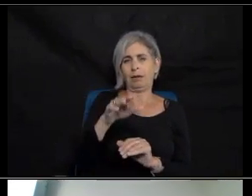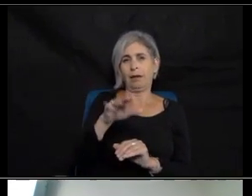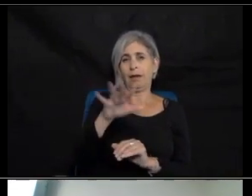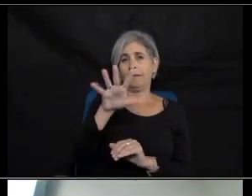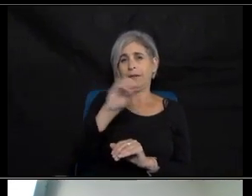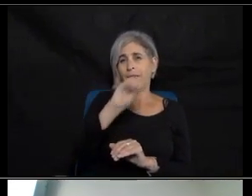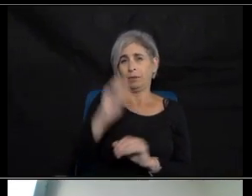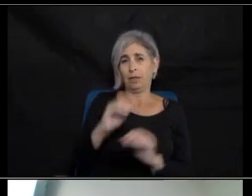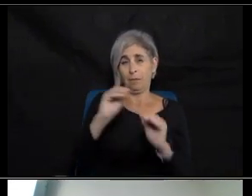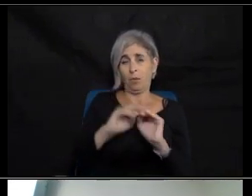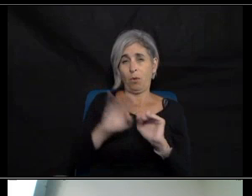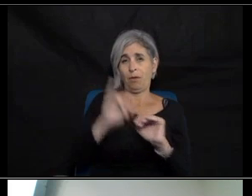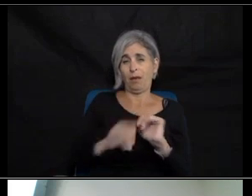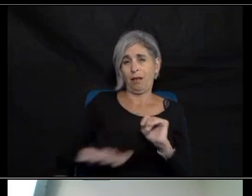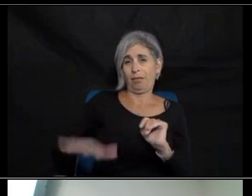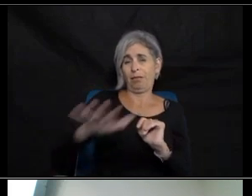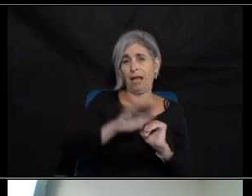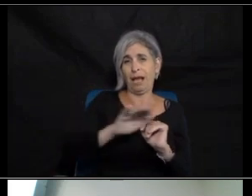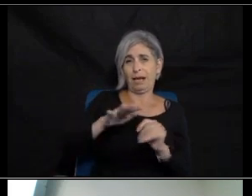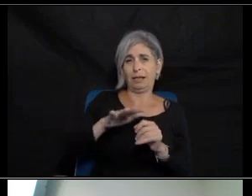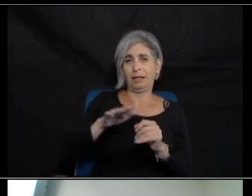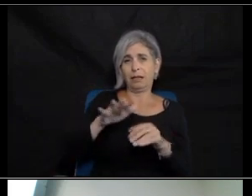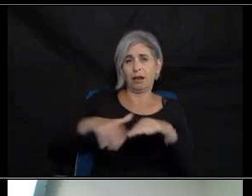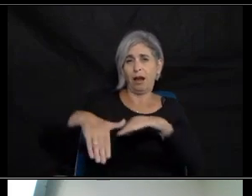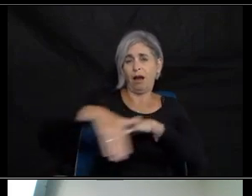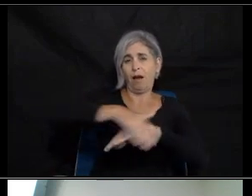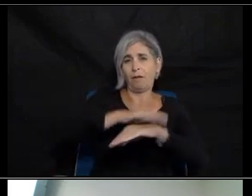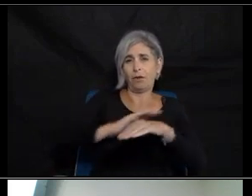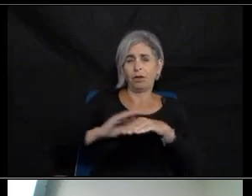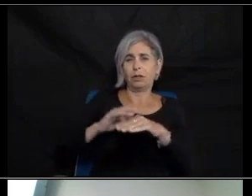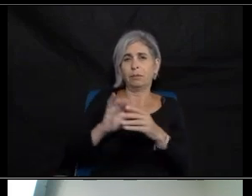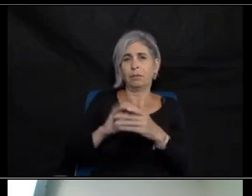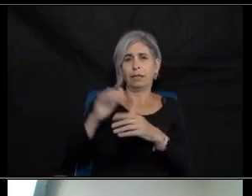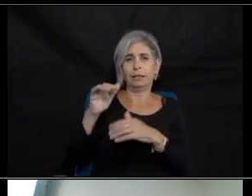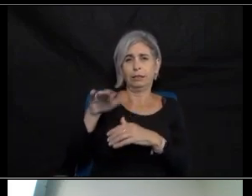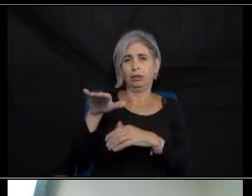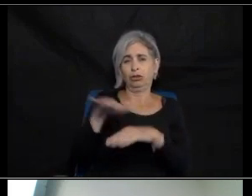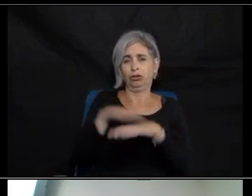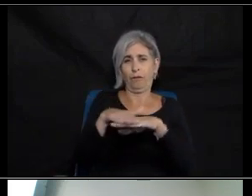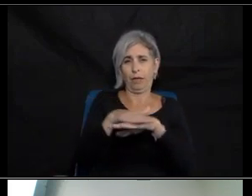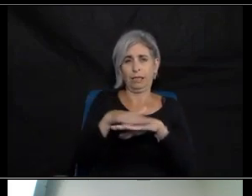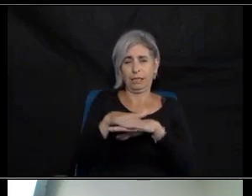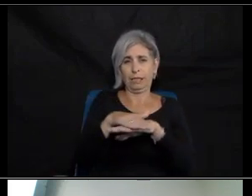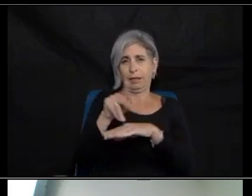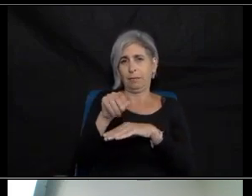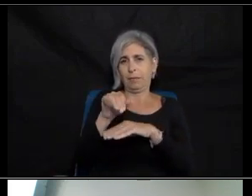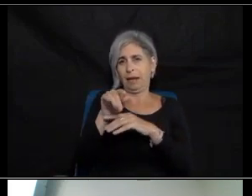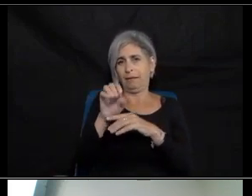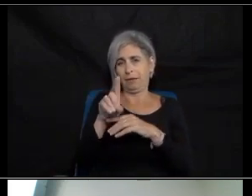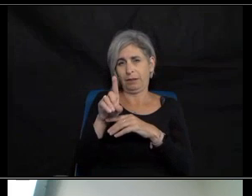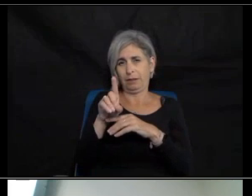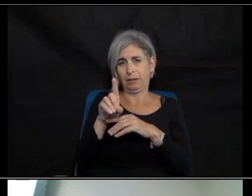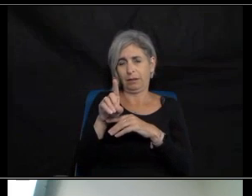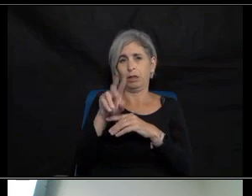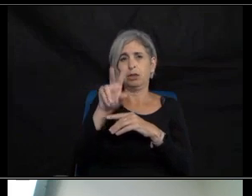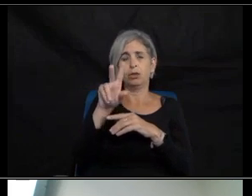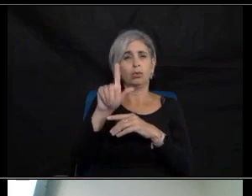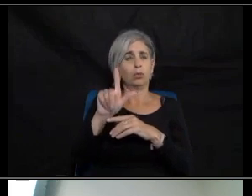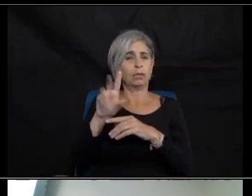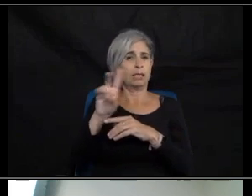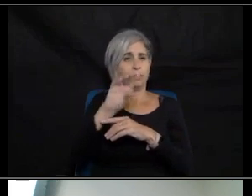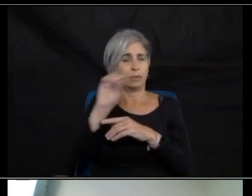50% of our land area is covered by impervious or paved surfaces, with 27%